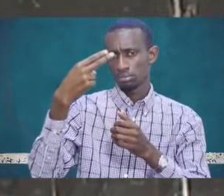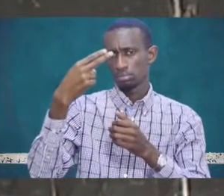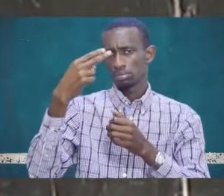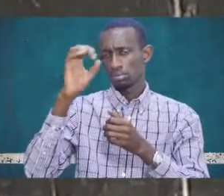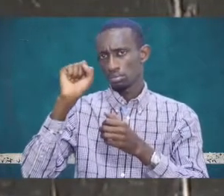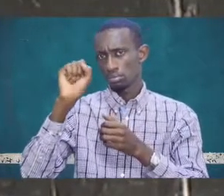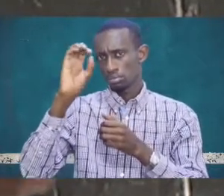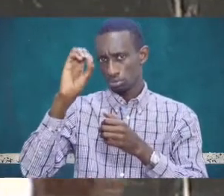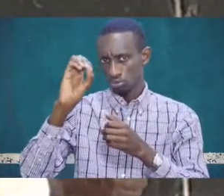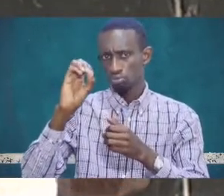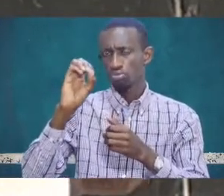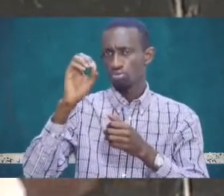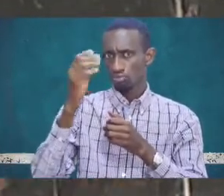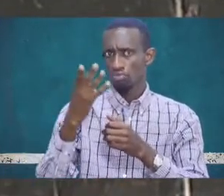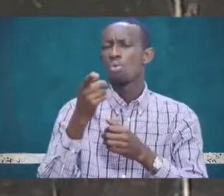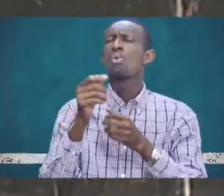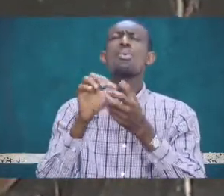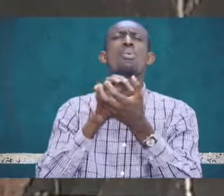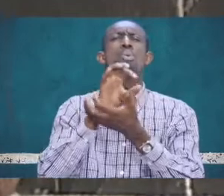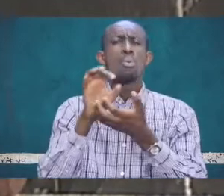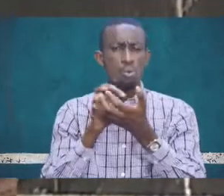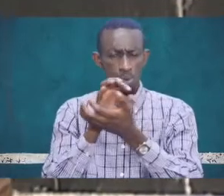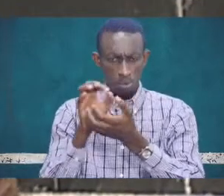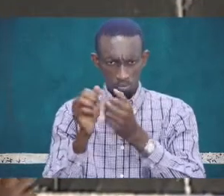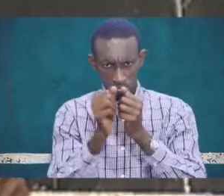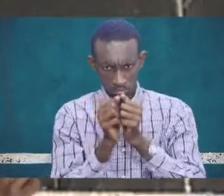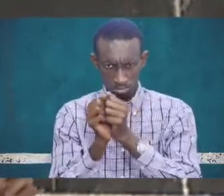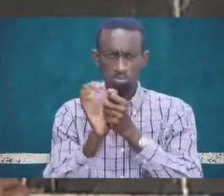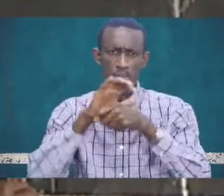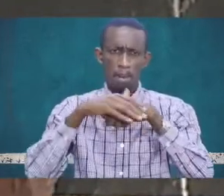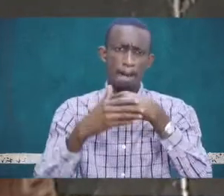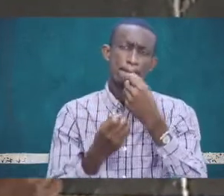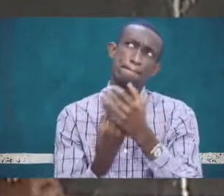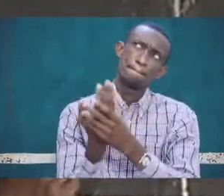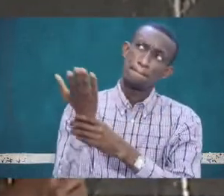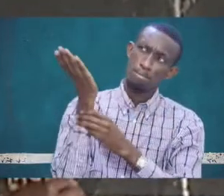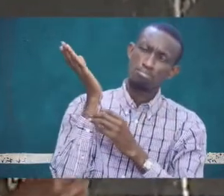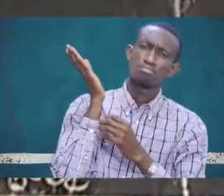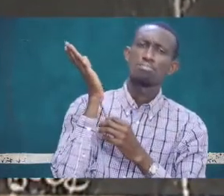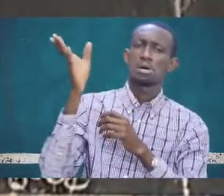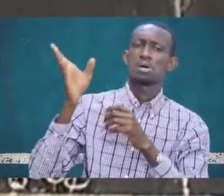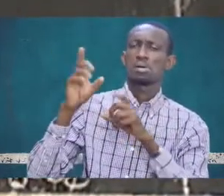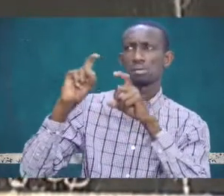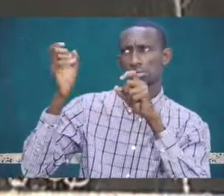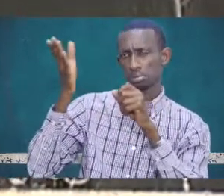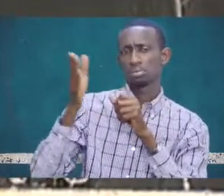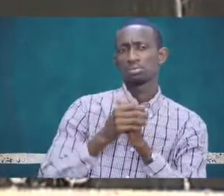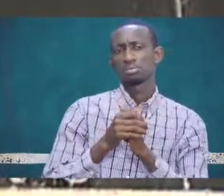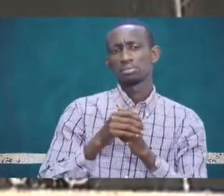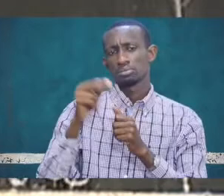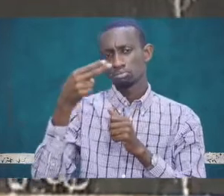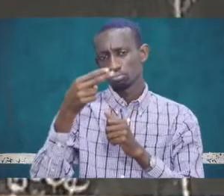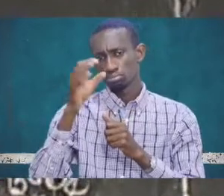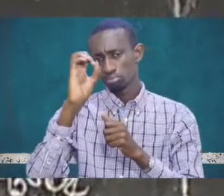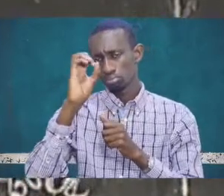then forms. Both of these together will generate or will regenerate the sulfuric acid. So